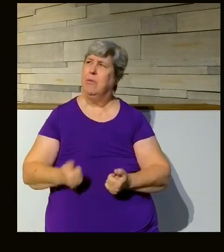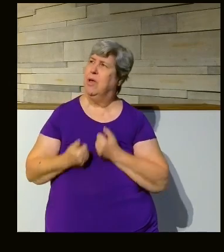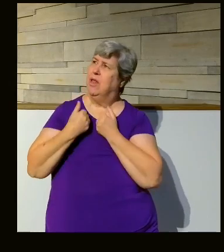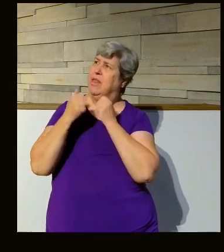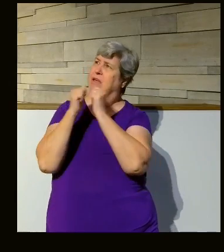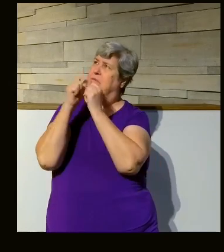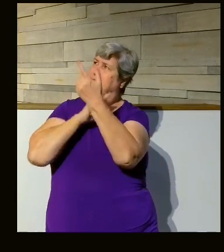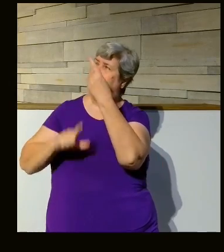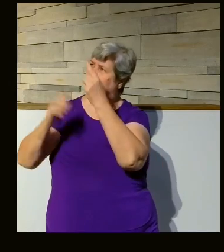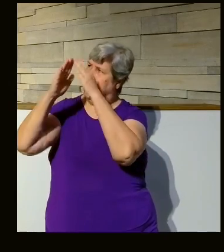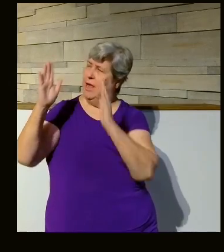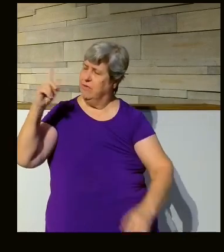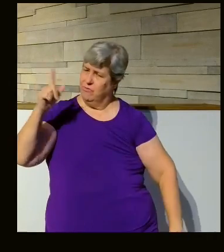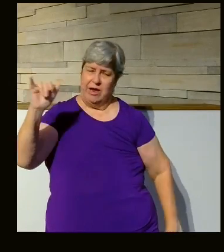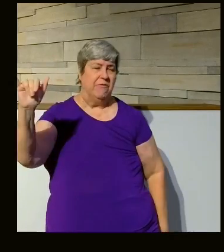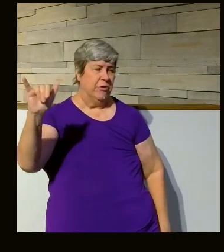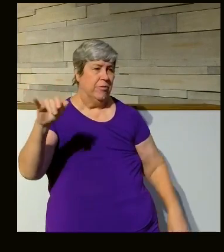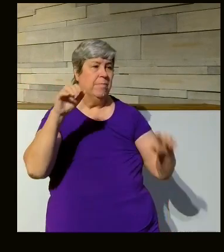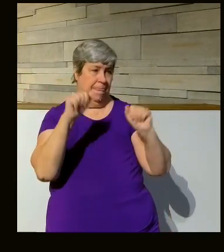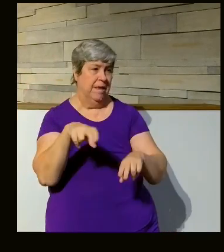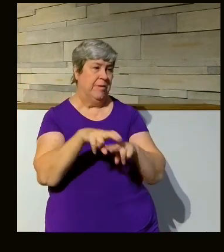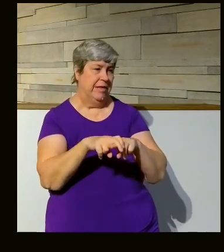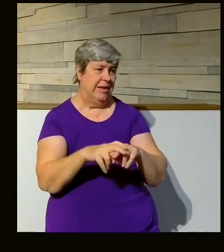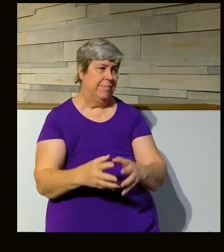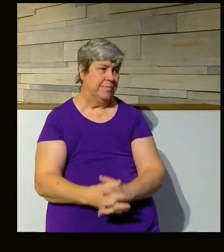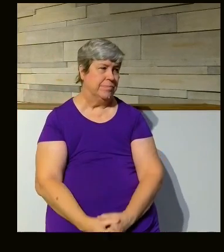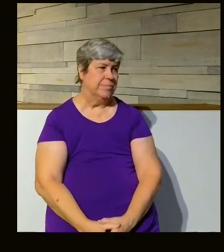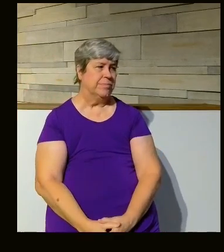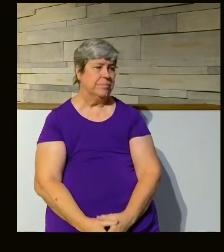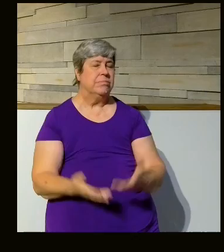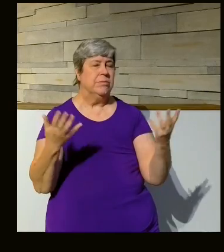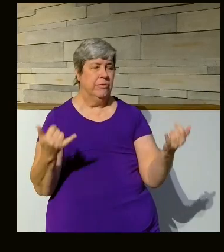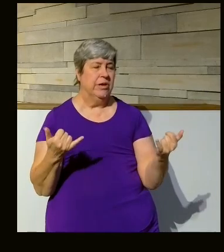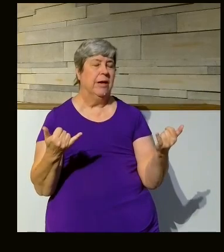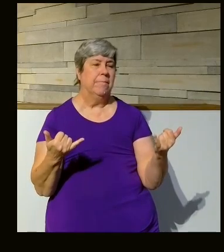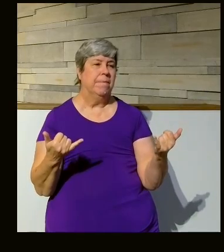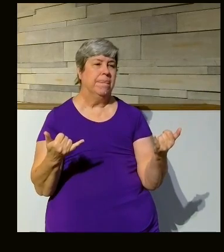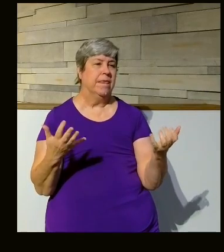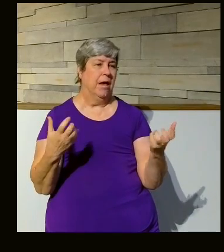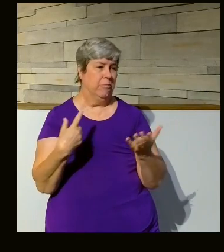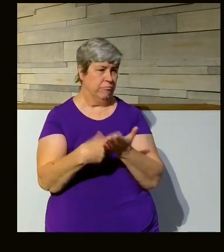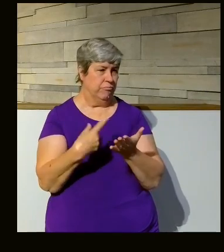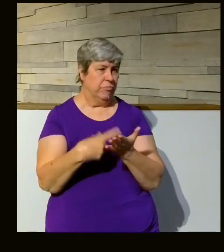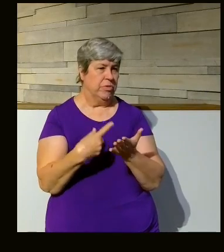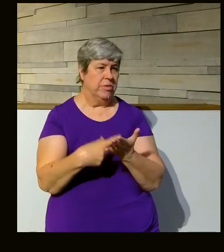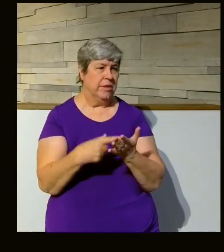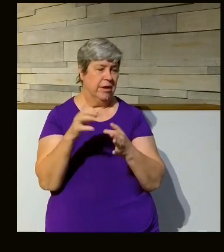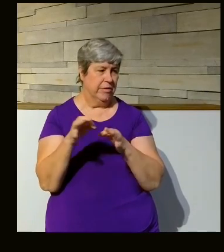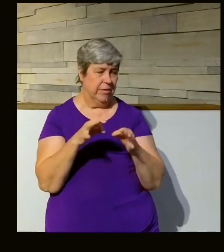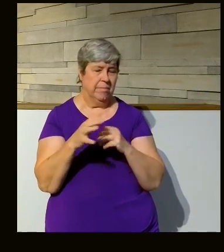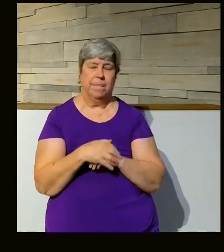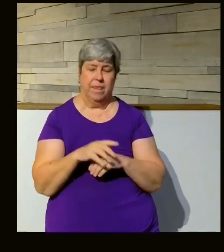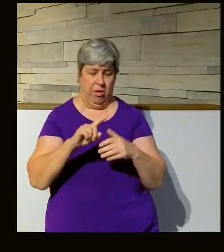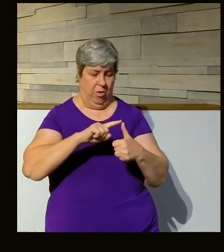of the Lord forever. You may be seated. So here's how I want us to walk through the sermon this morning.